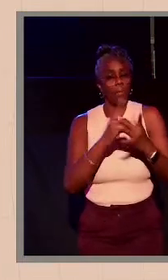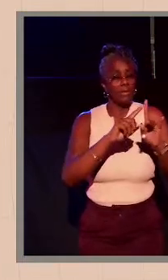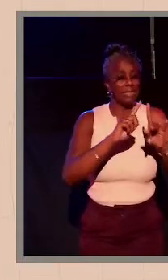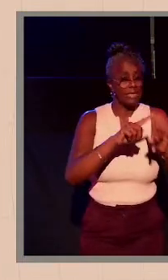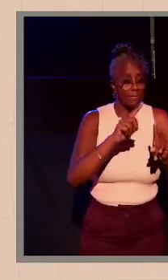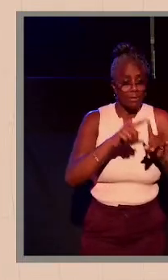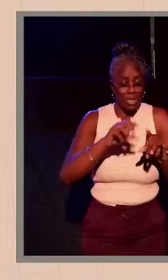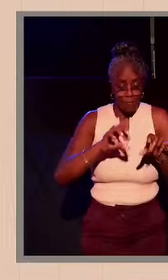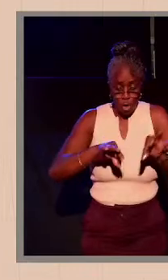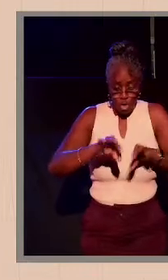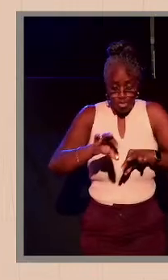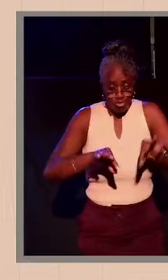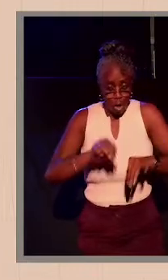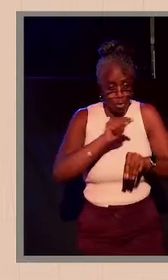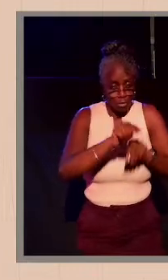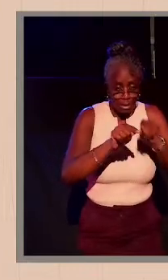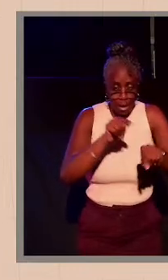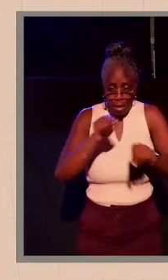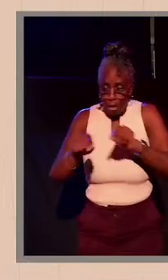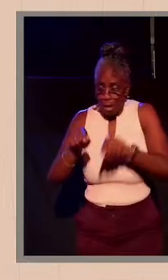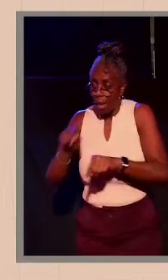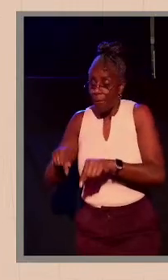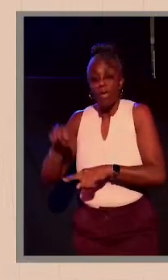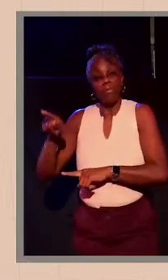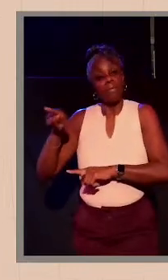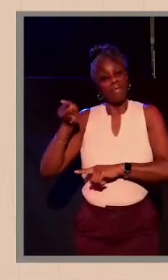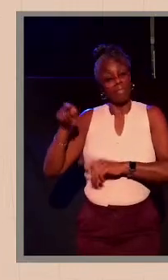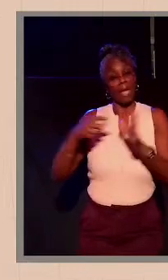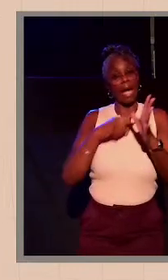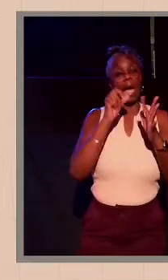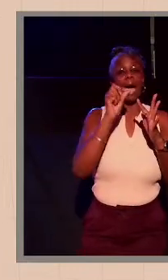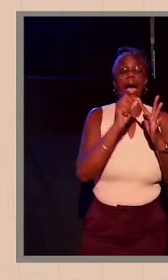are set up for this particular thing. So this app